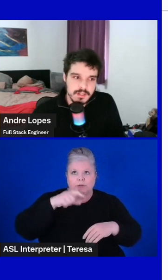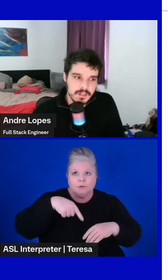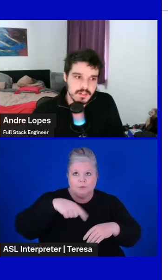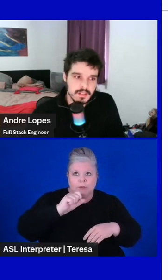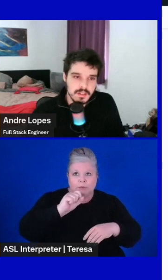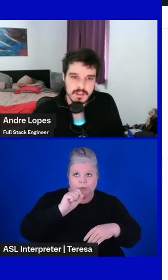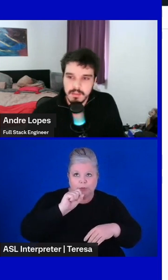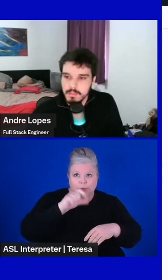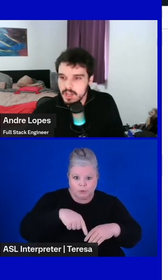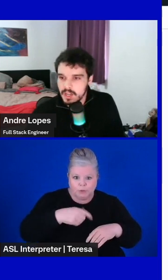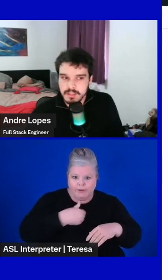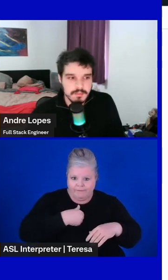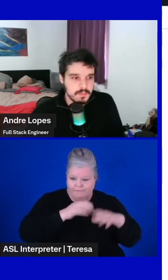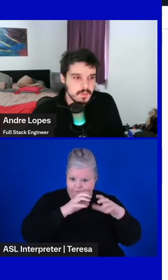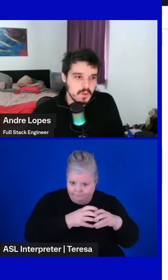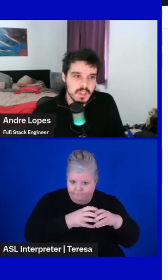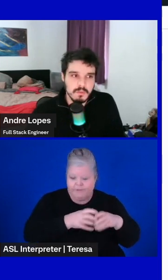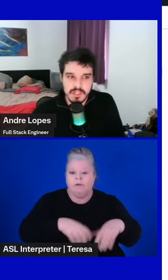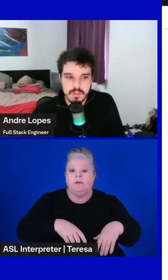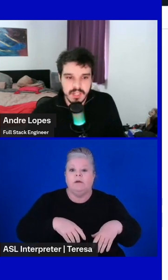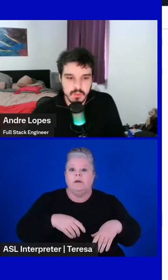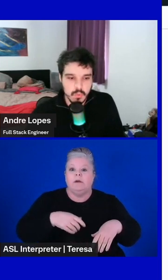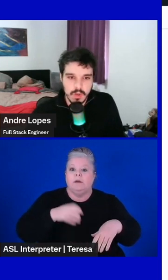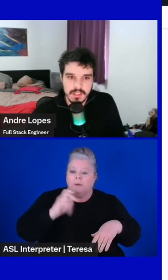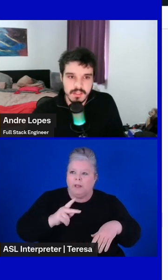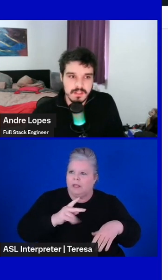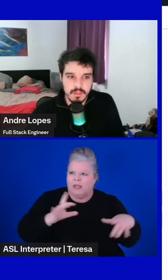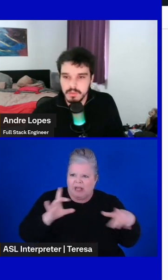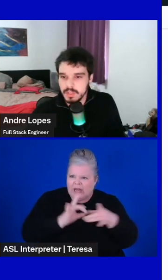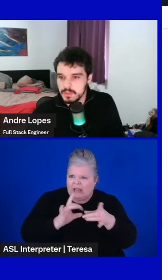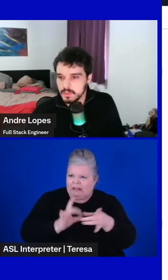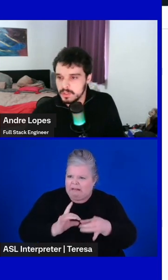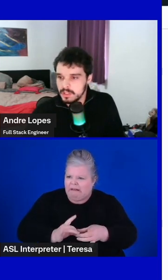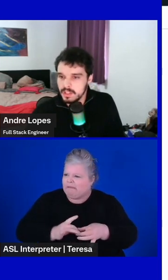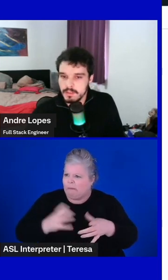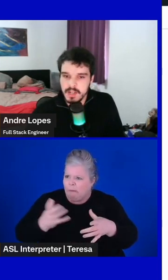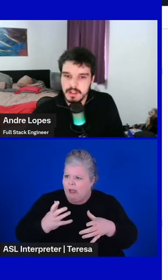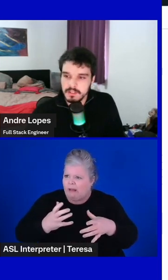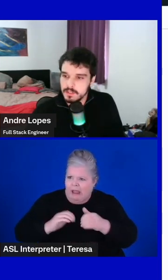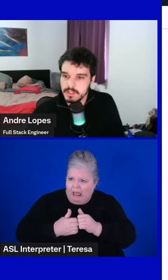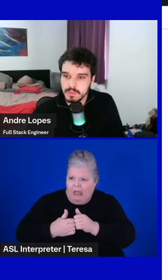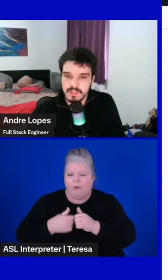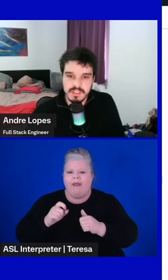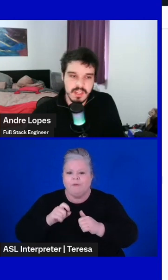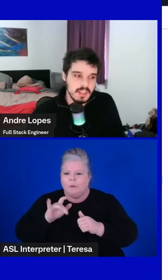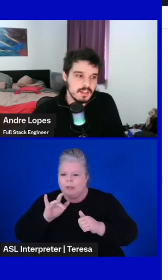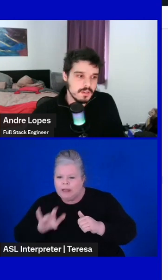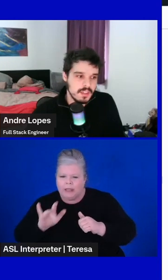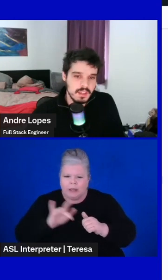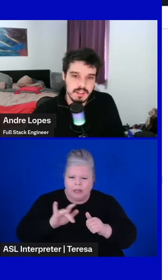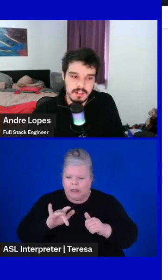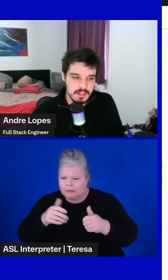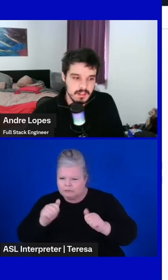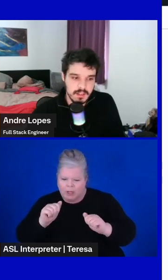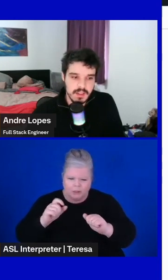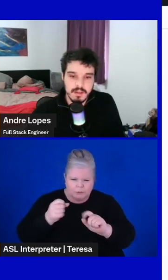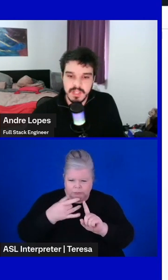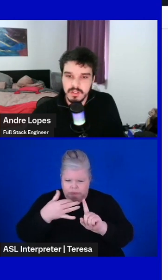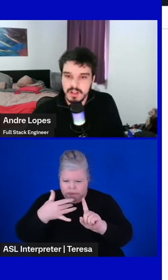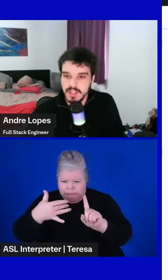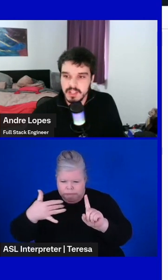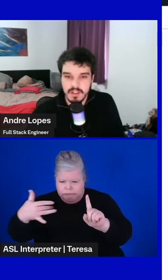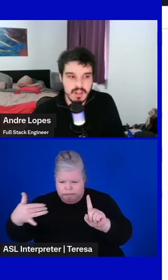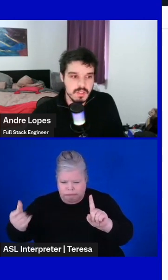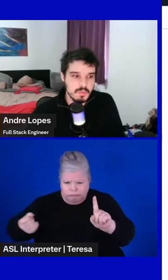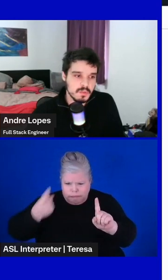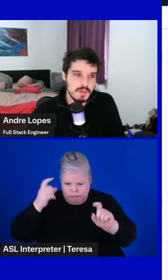here, but okay, what is connected to what? So you would have to click around, trying to understand everything. But